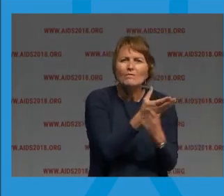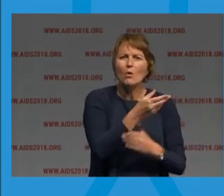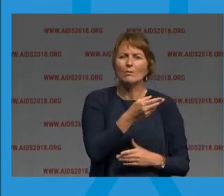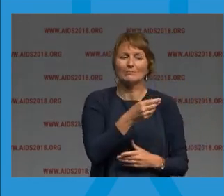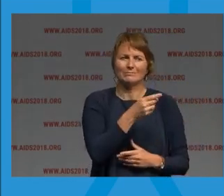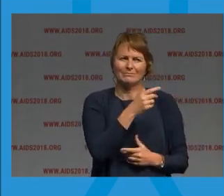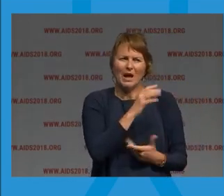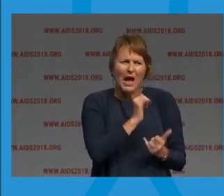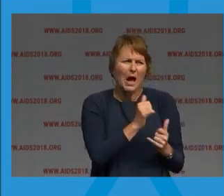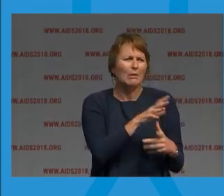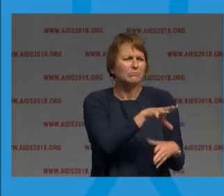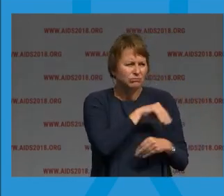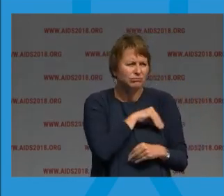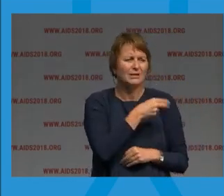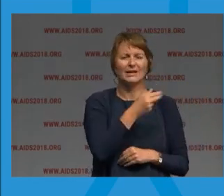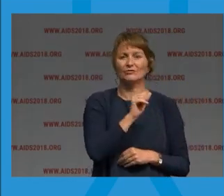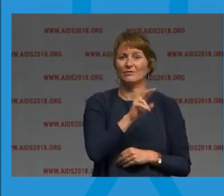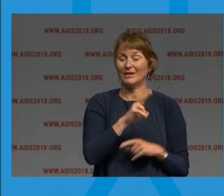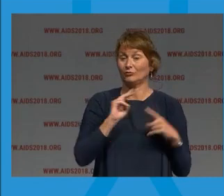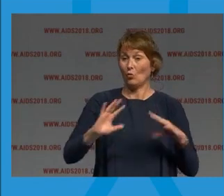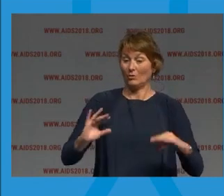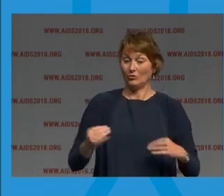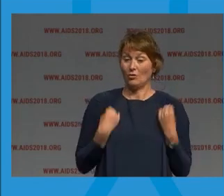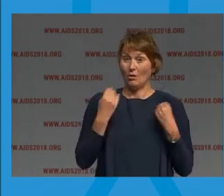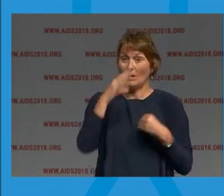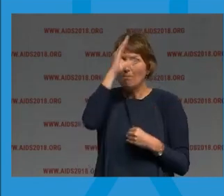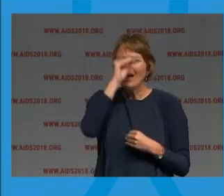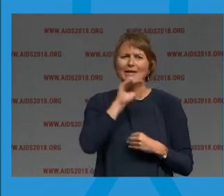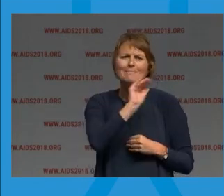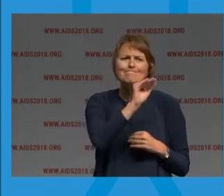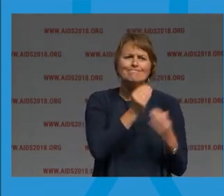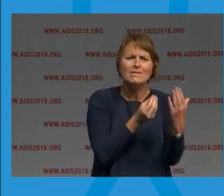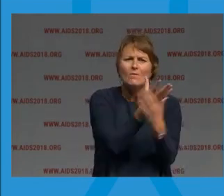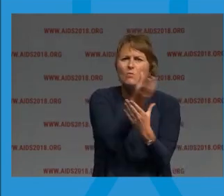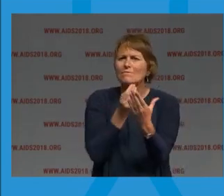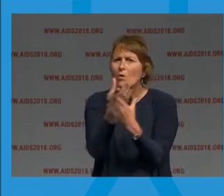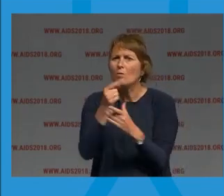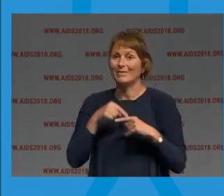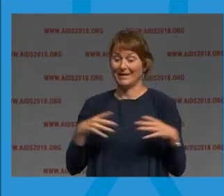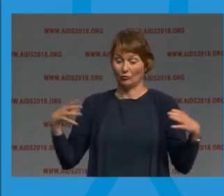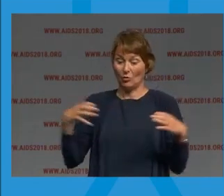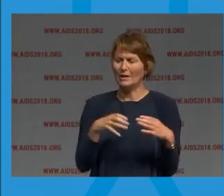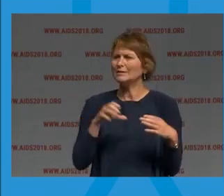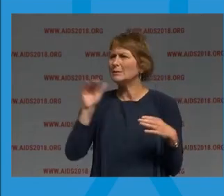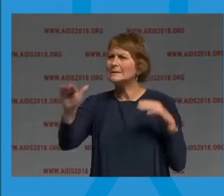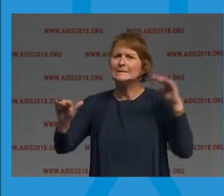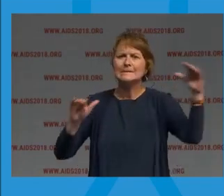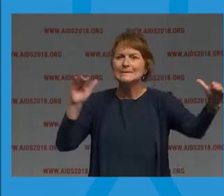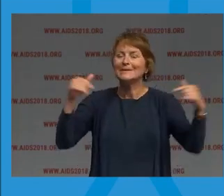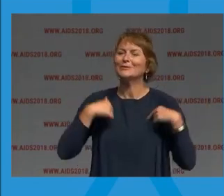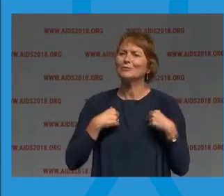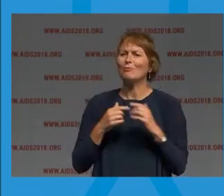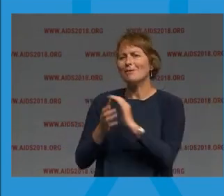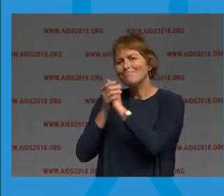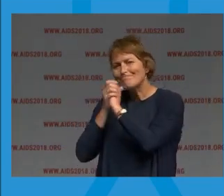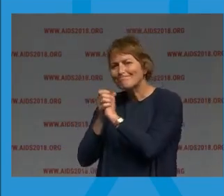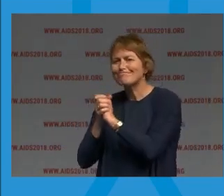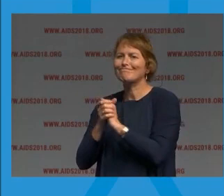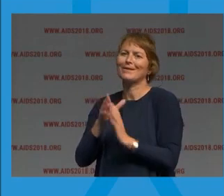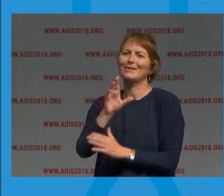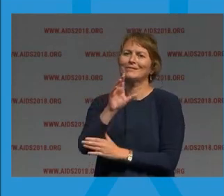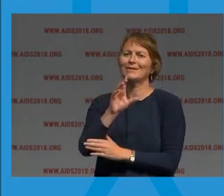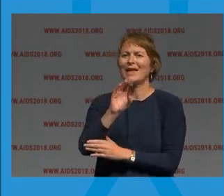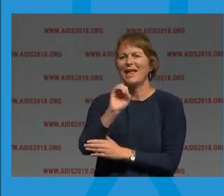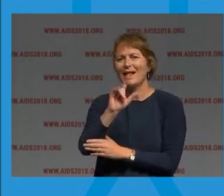respecting the voices of the young men the Coalition is trying to reach. I would like to congratulate the Elton John AIDS Foundation